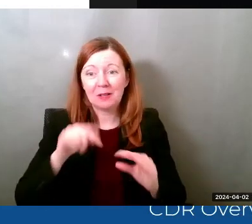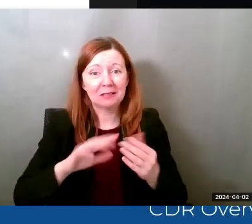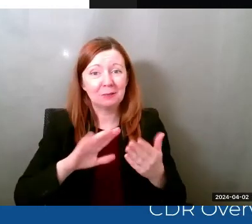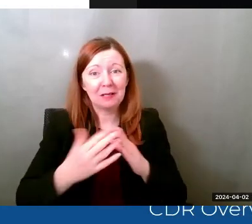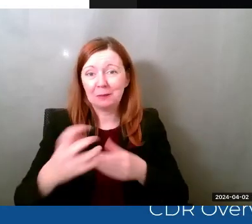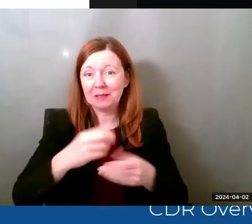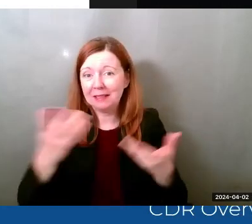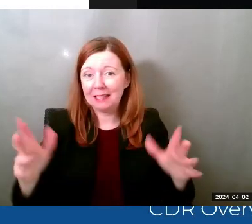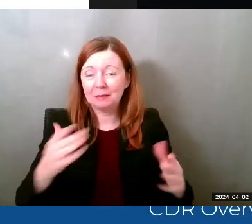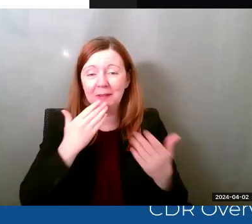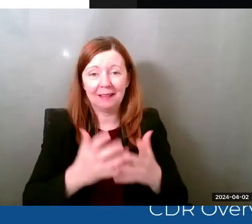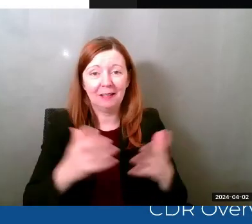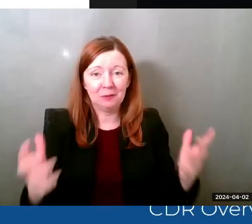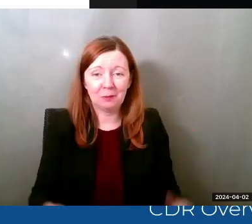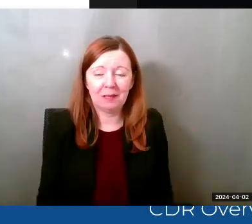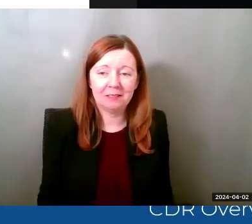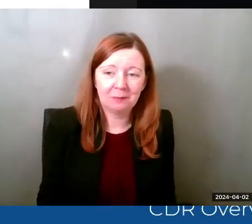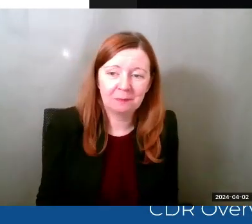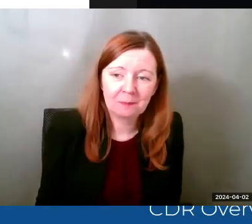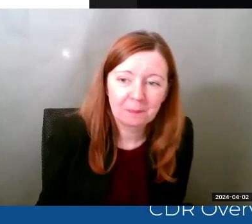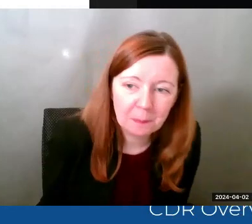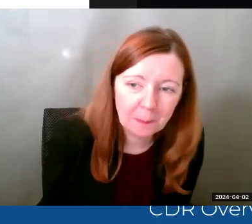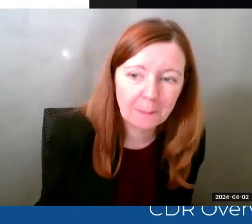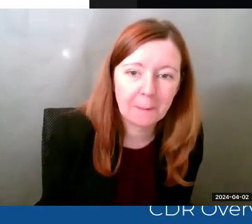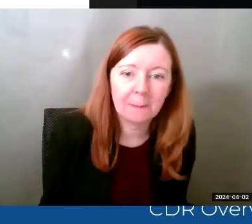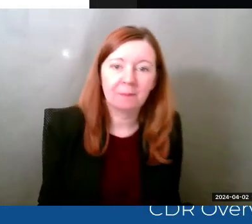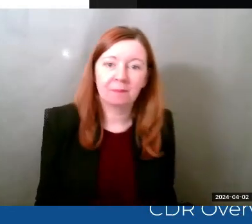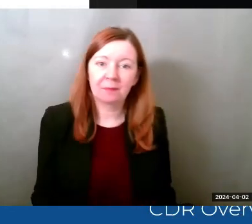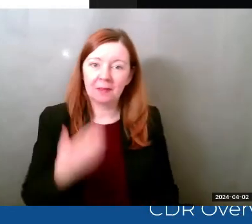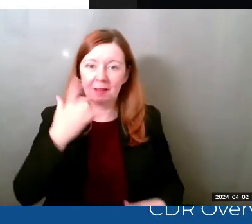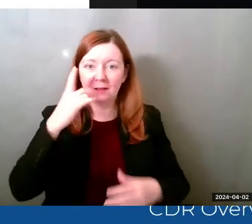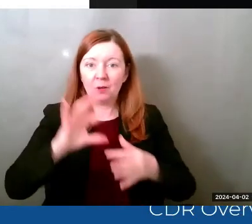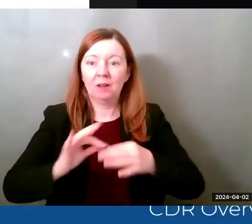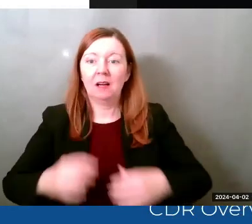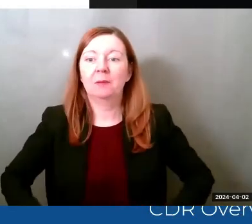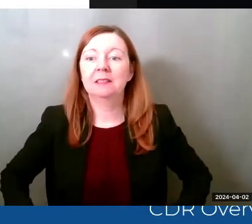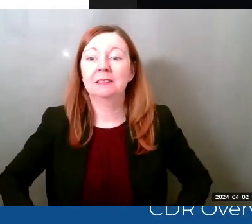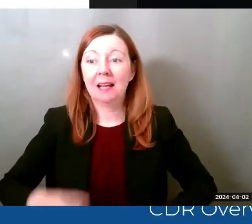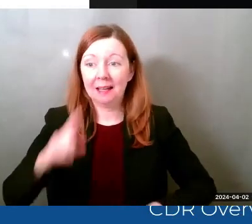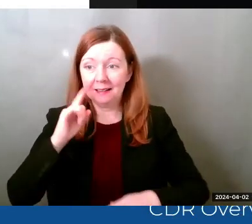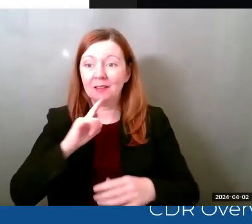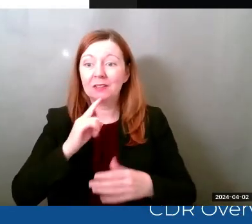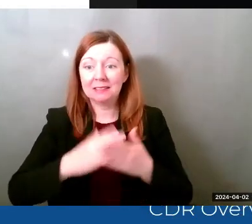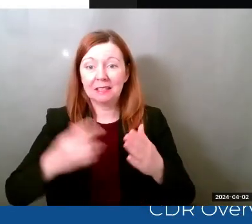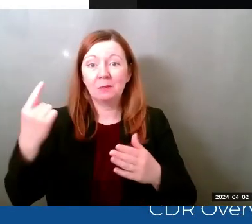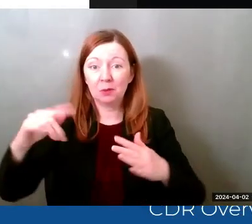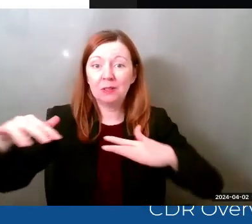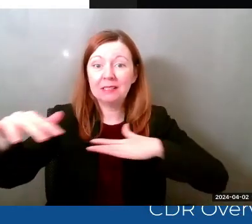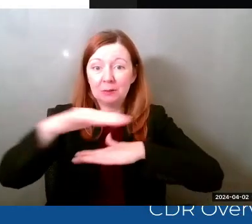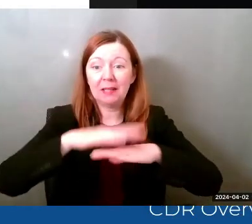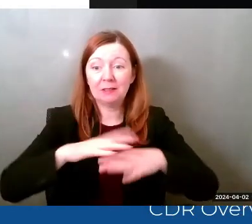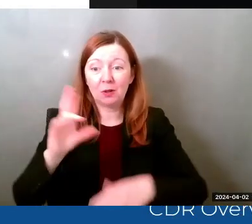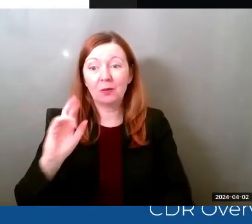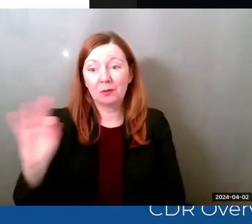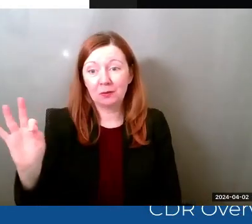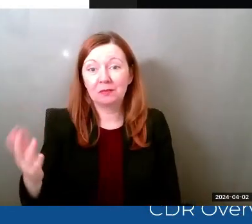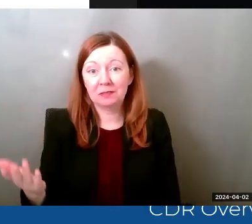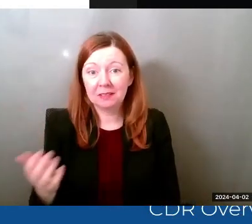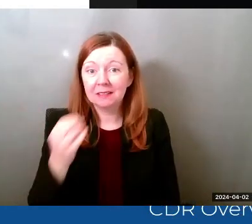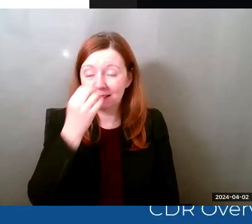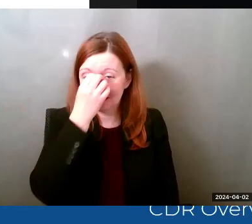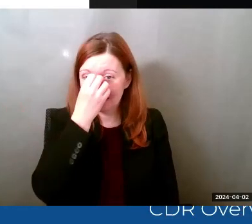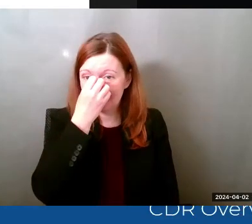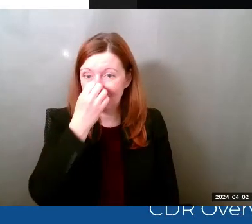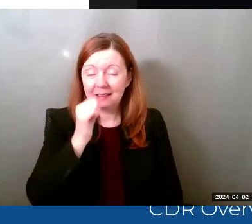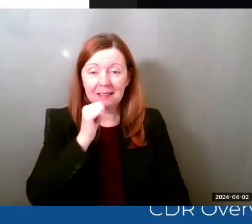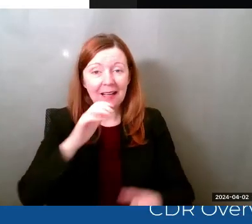community engagement. Thank you so much. Thank you so much for your comments. And as a matter of fact, I believe there is some green space on the roof. Not